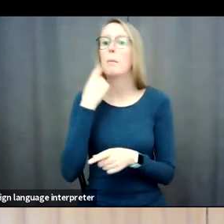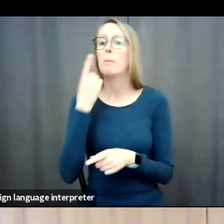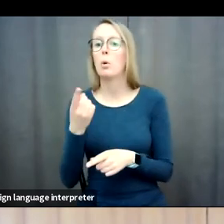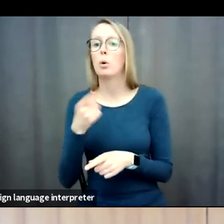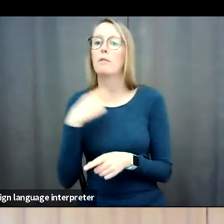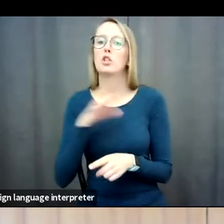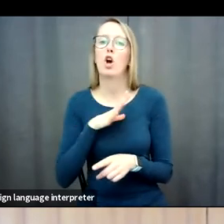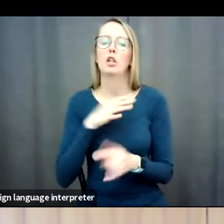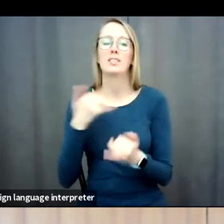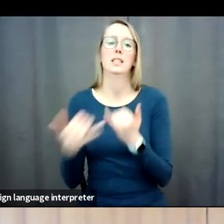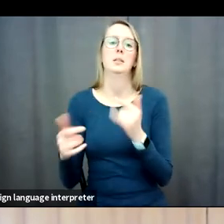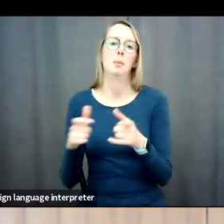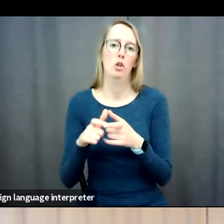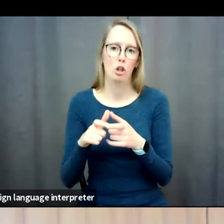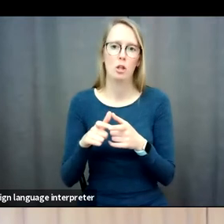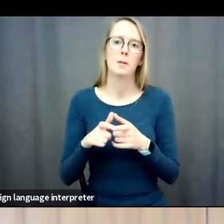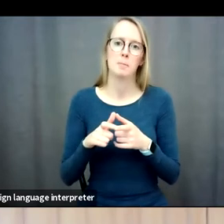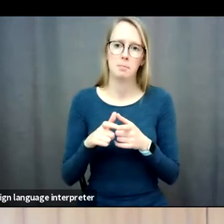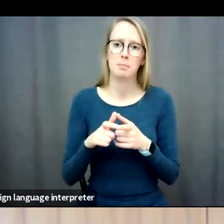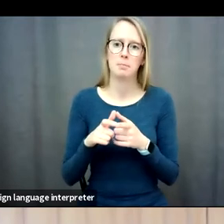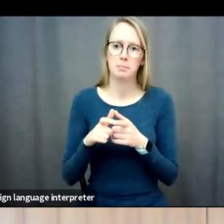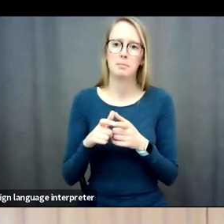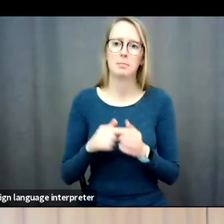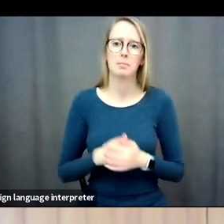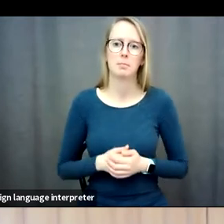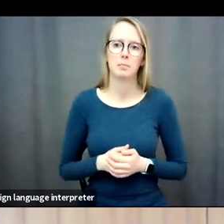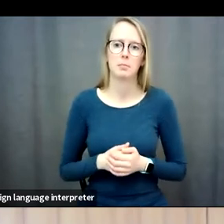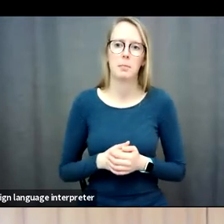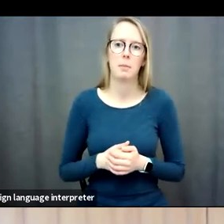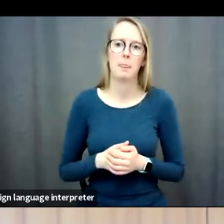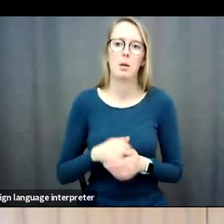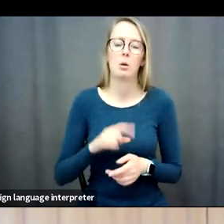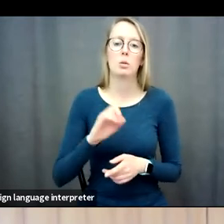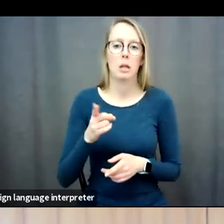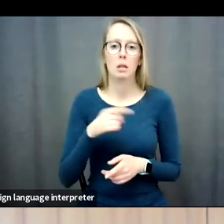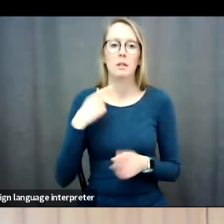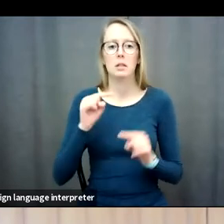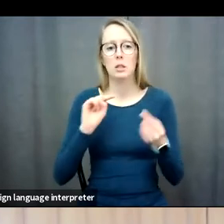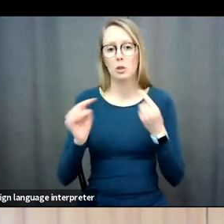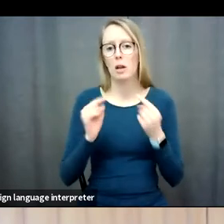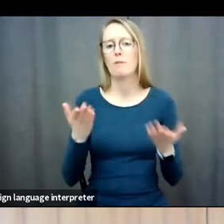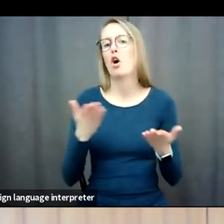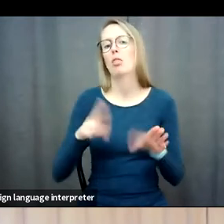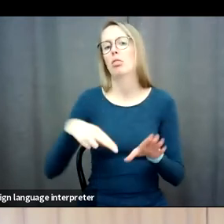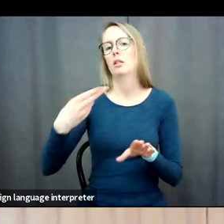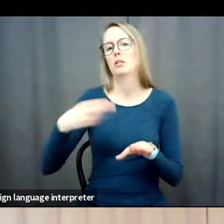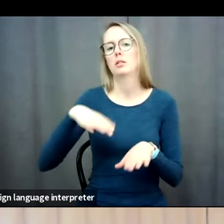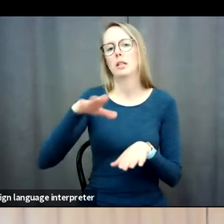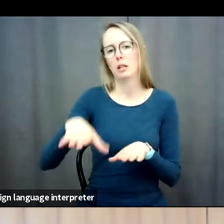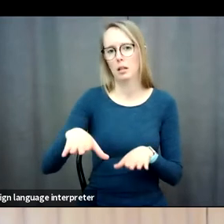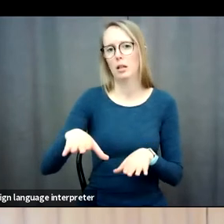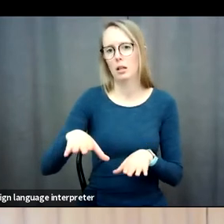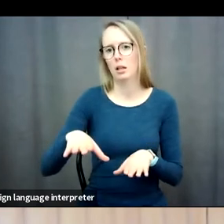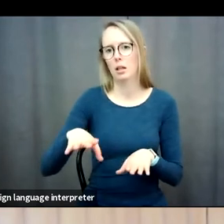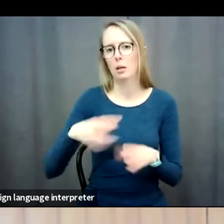our last meeting and gathering. Then we will discuss what should be the next step in